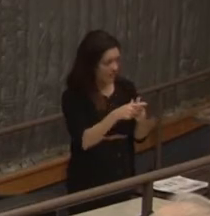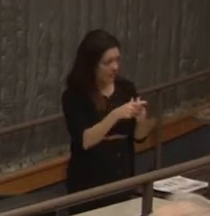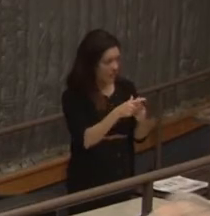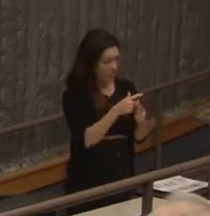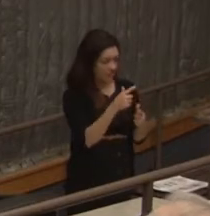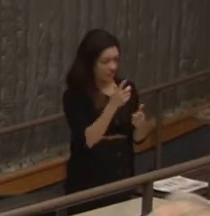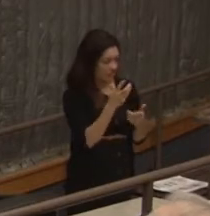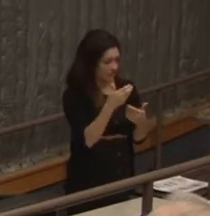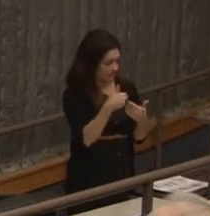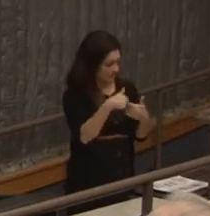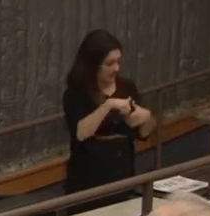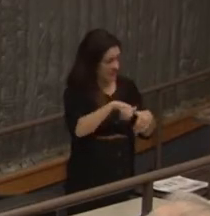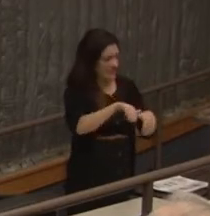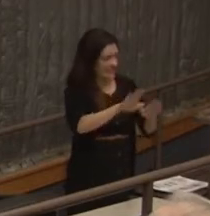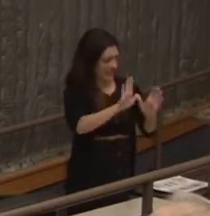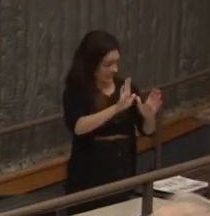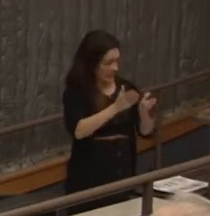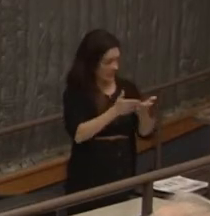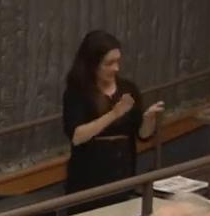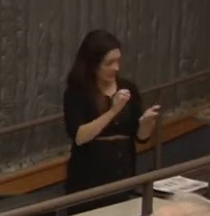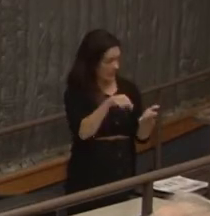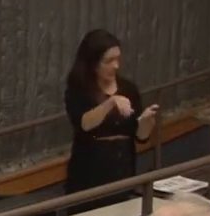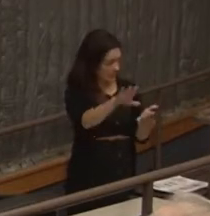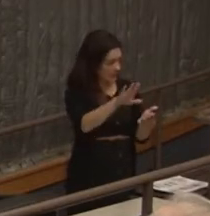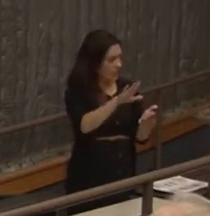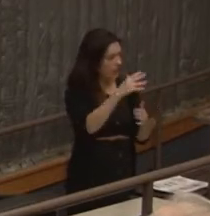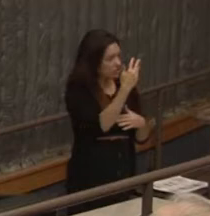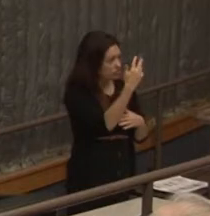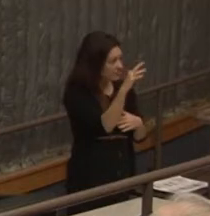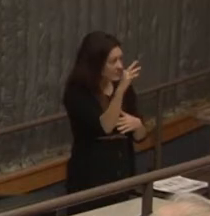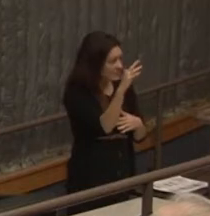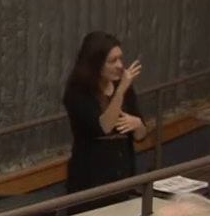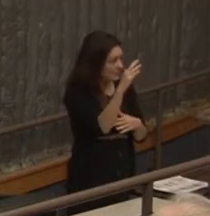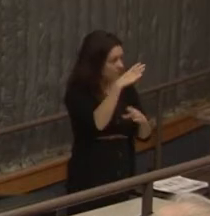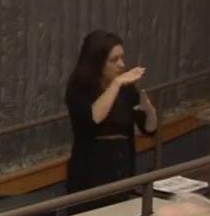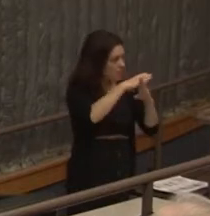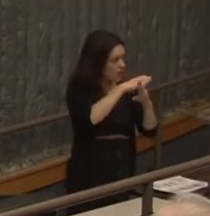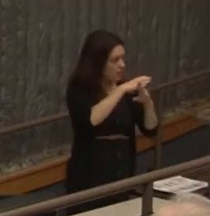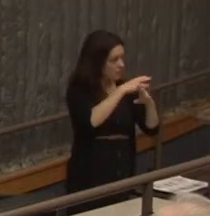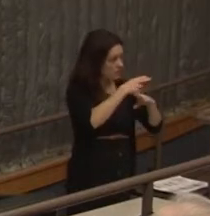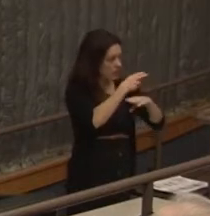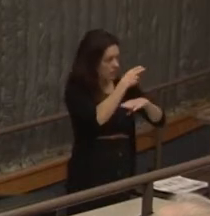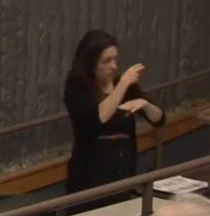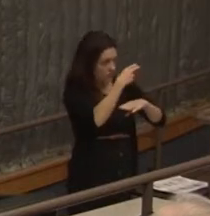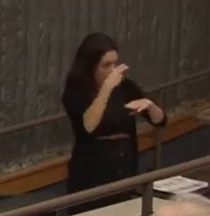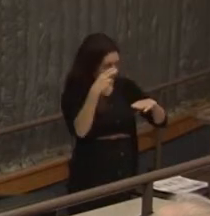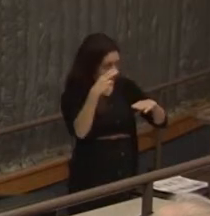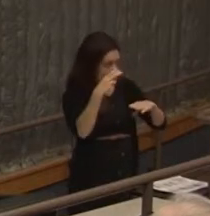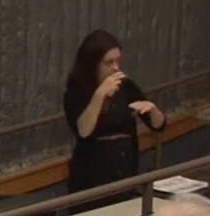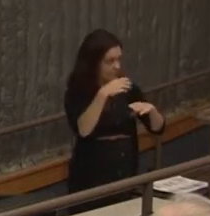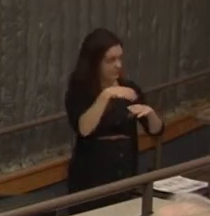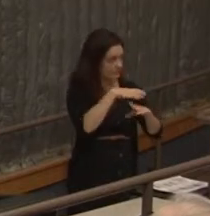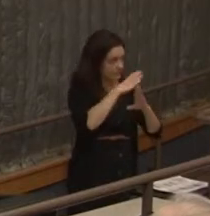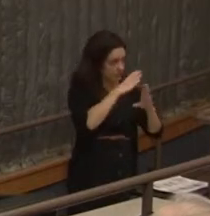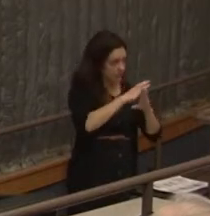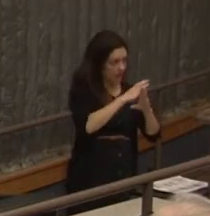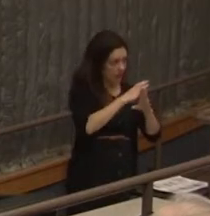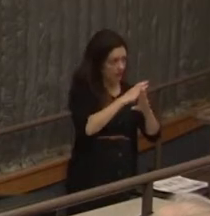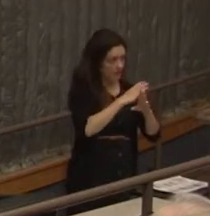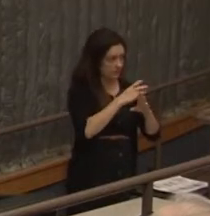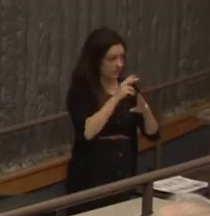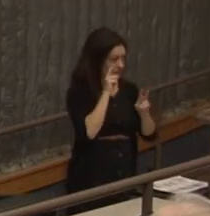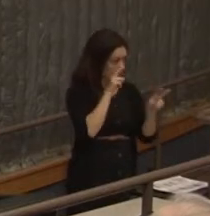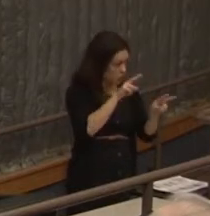this blocks the horizon, it blocks the vista or the view, and it forces our eyes down here. And what are we looking